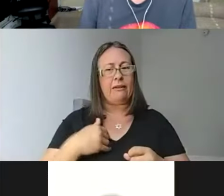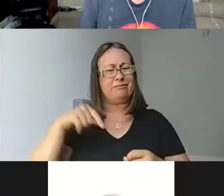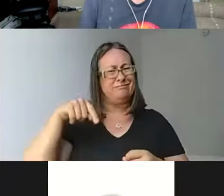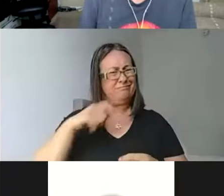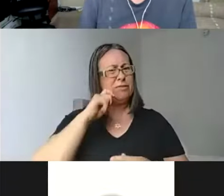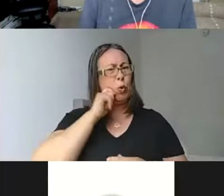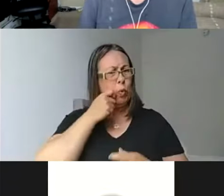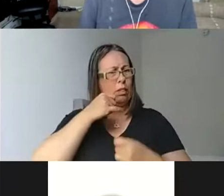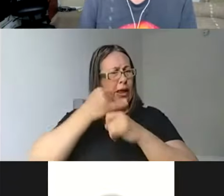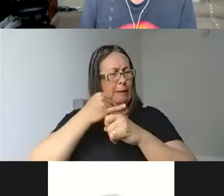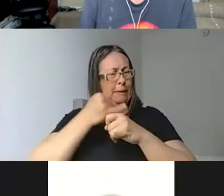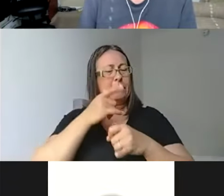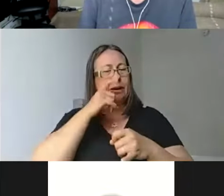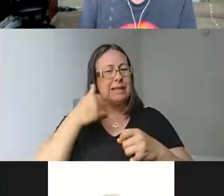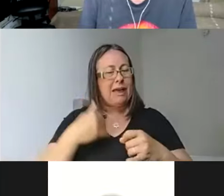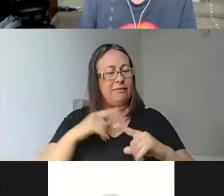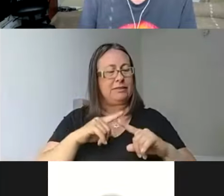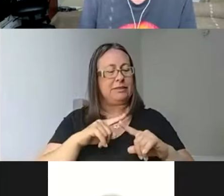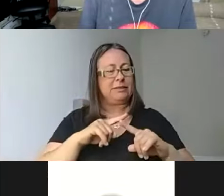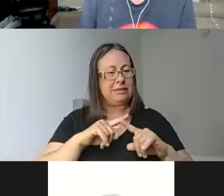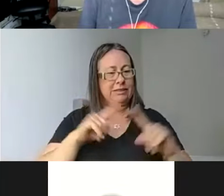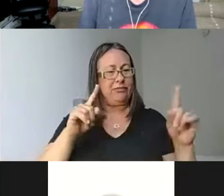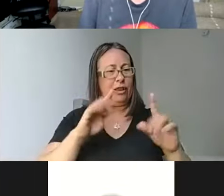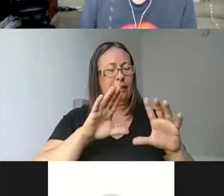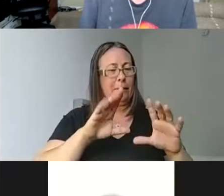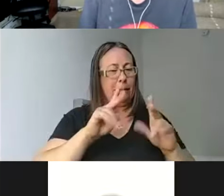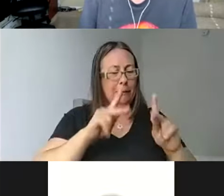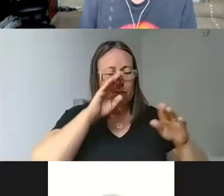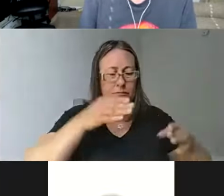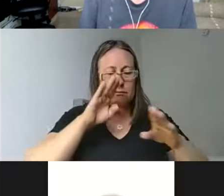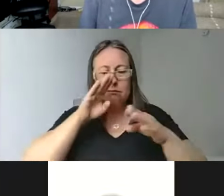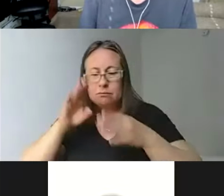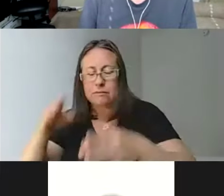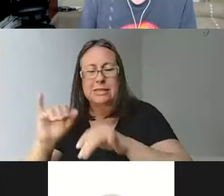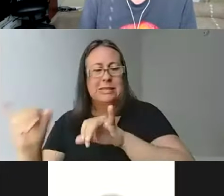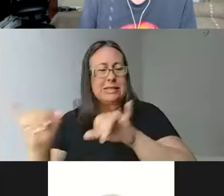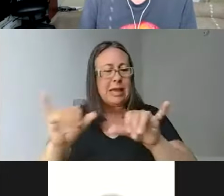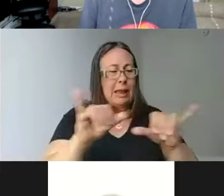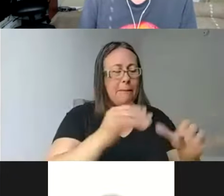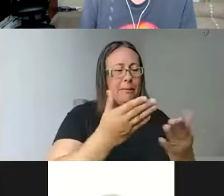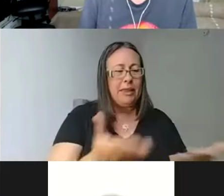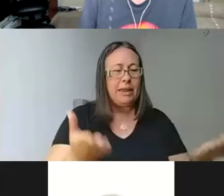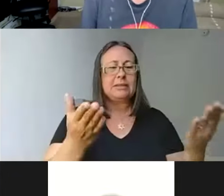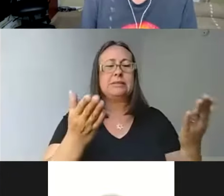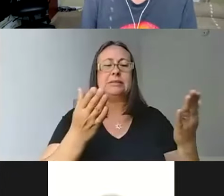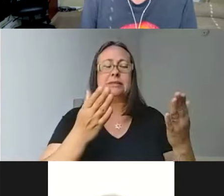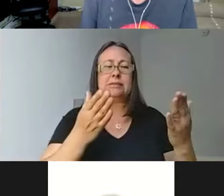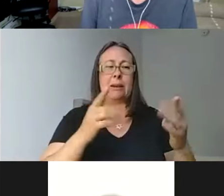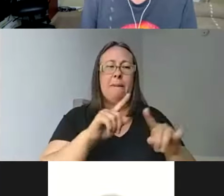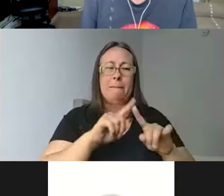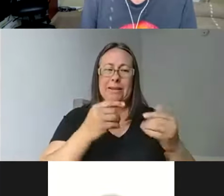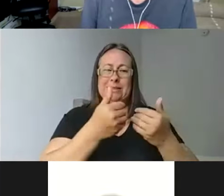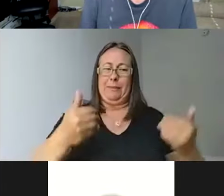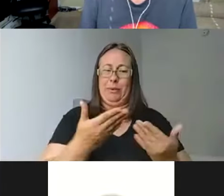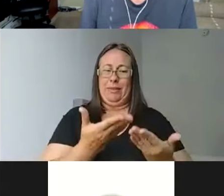in terms of their science, but in different contexts. And that's really fun. Joe's lab and my lab study very similar things, but in